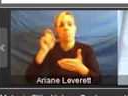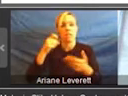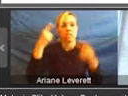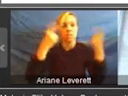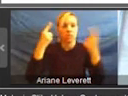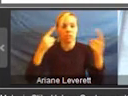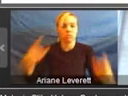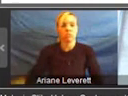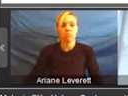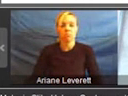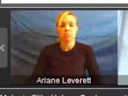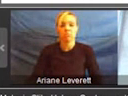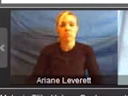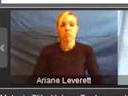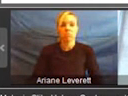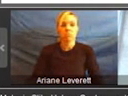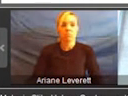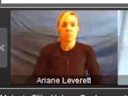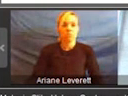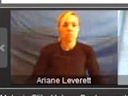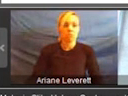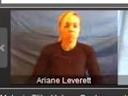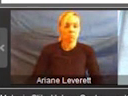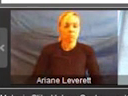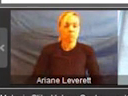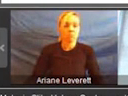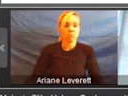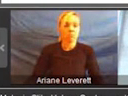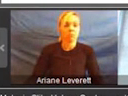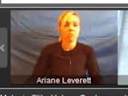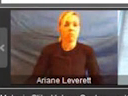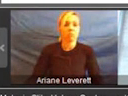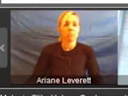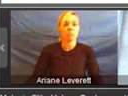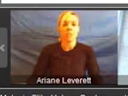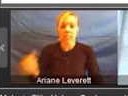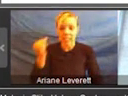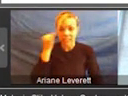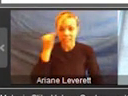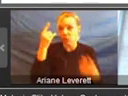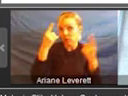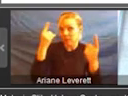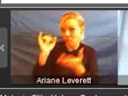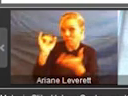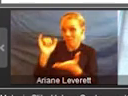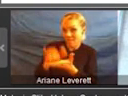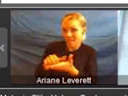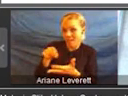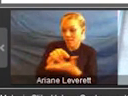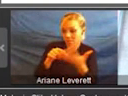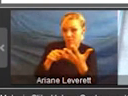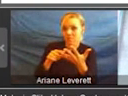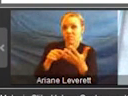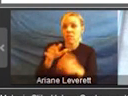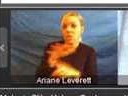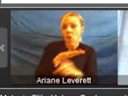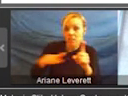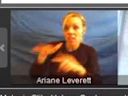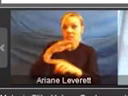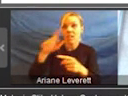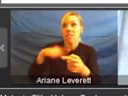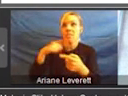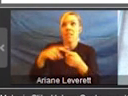If these are taken into account, there might be also solutions that can be transferred. There